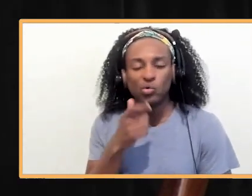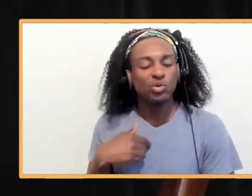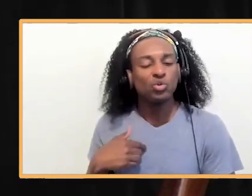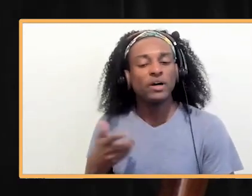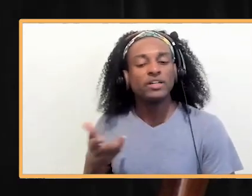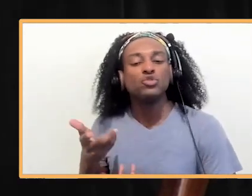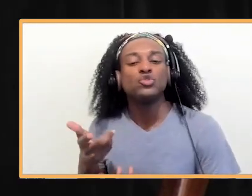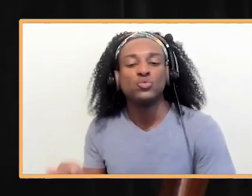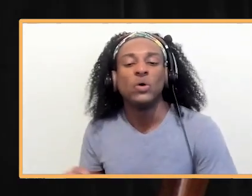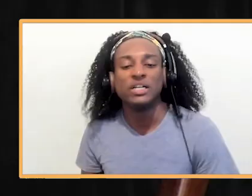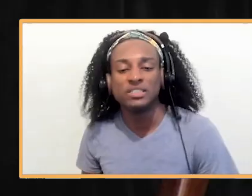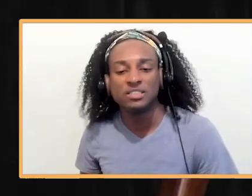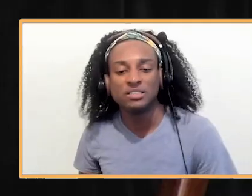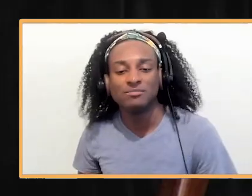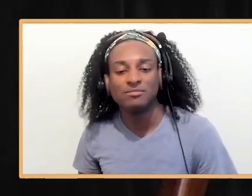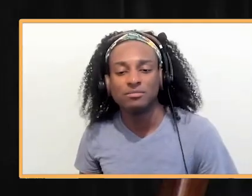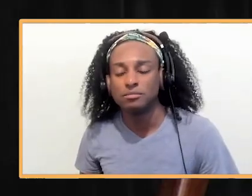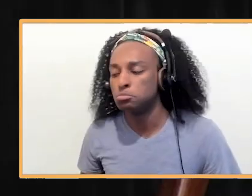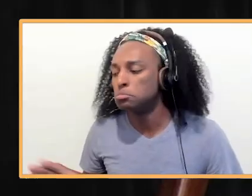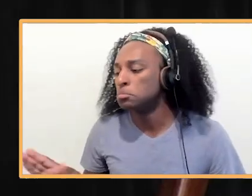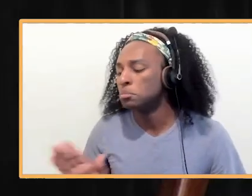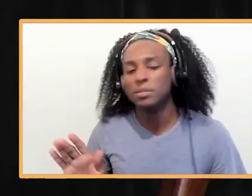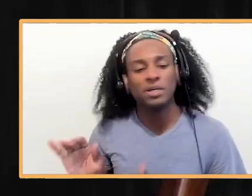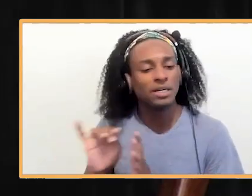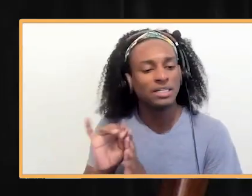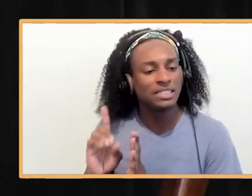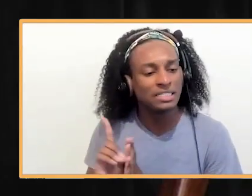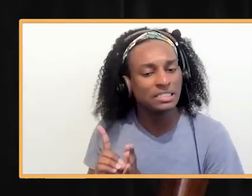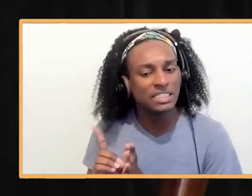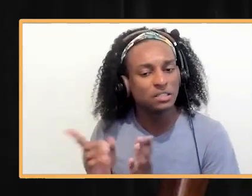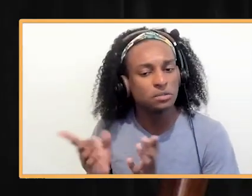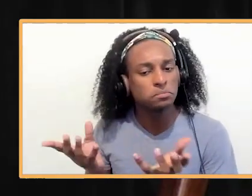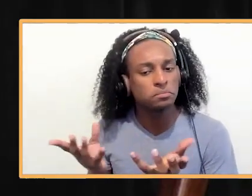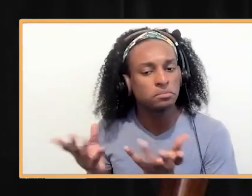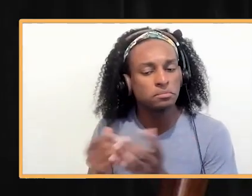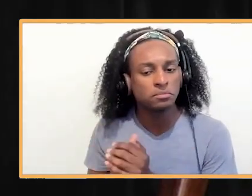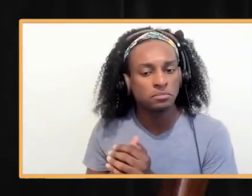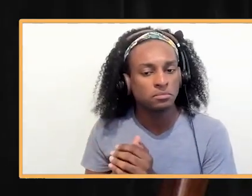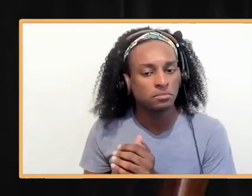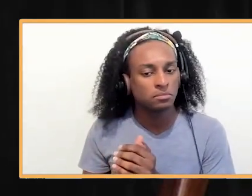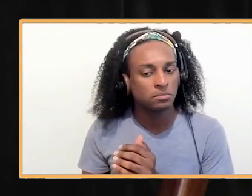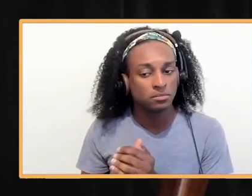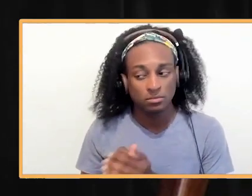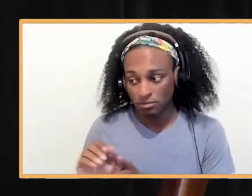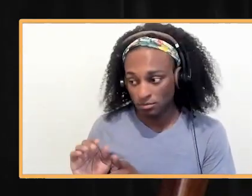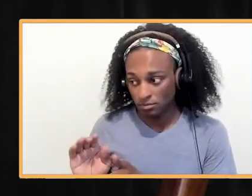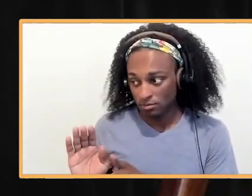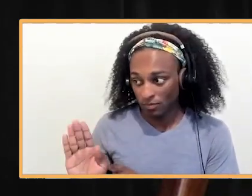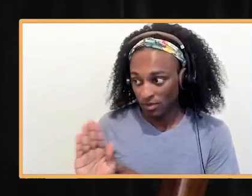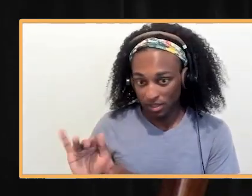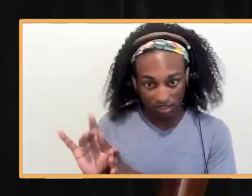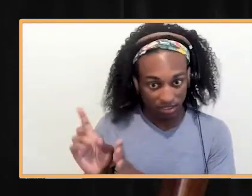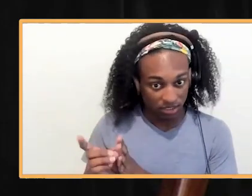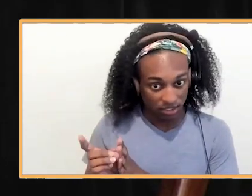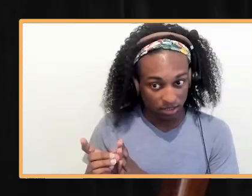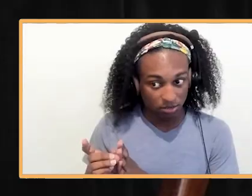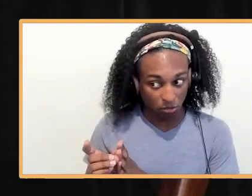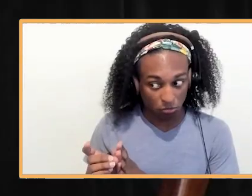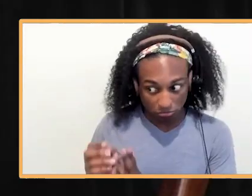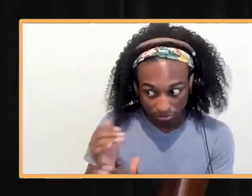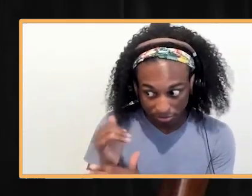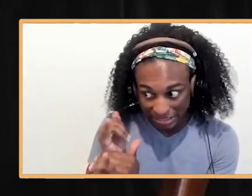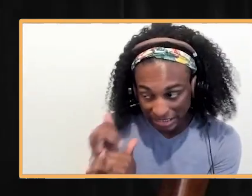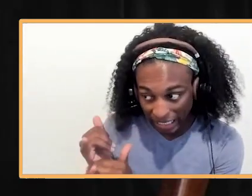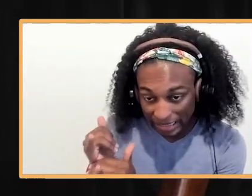are their identities? And how much do those identities look like the ones I have? Yeah. And